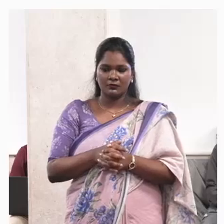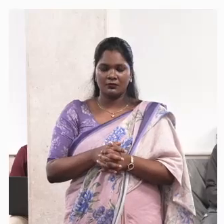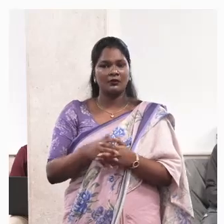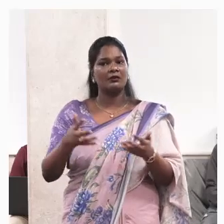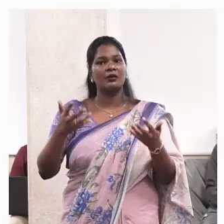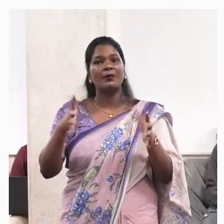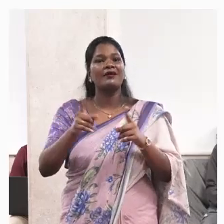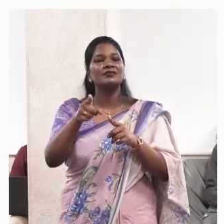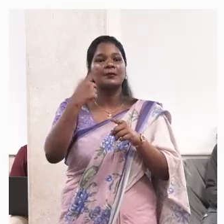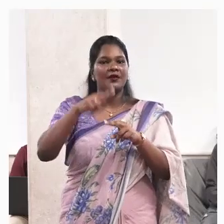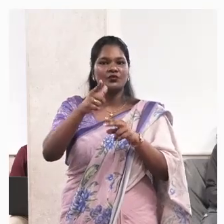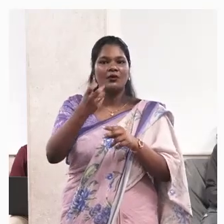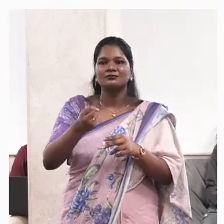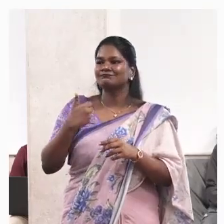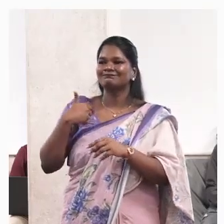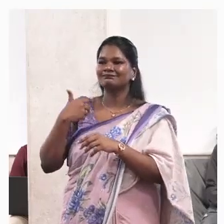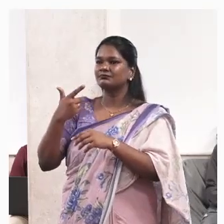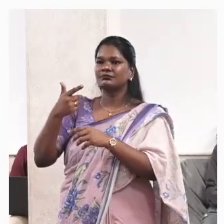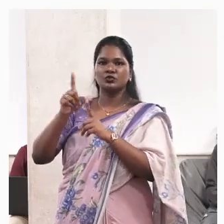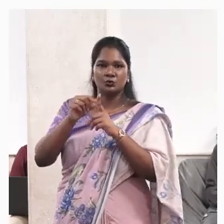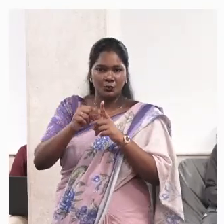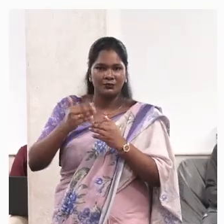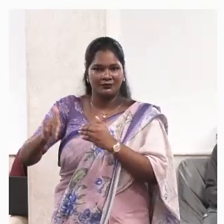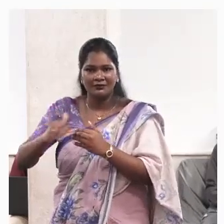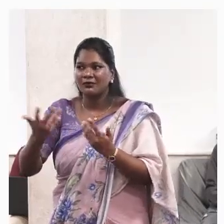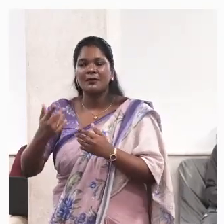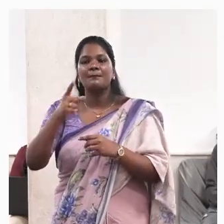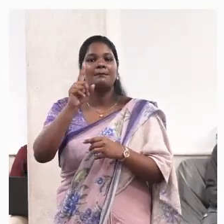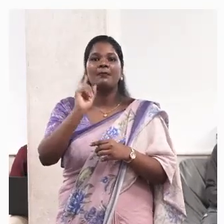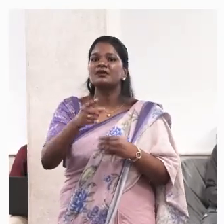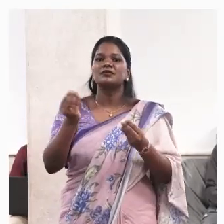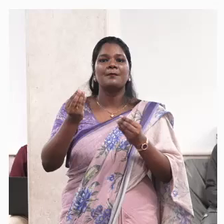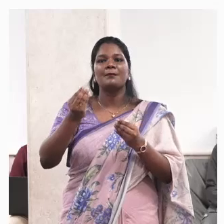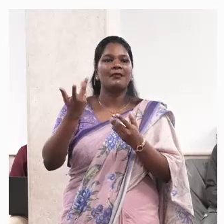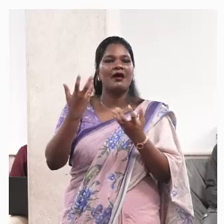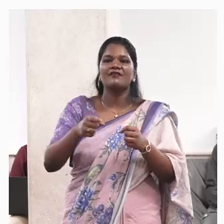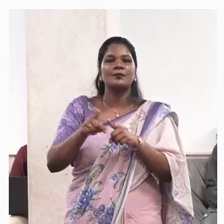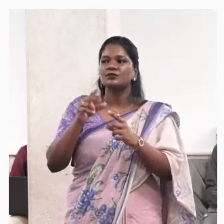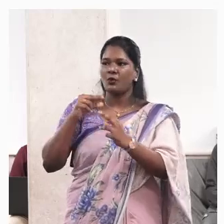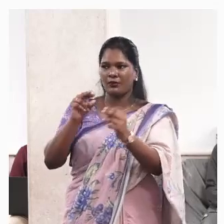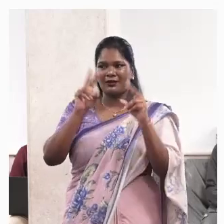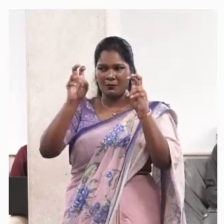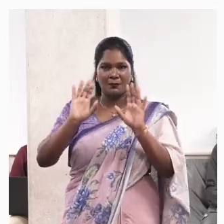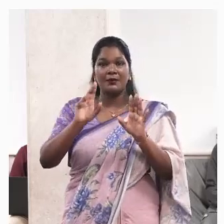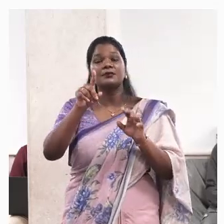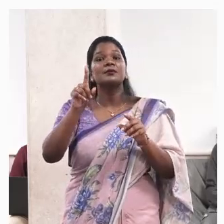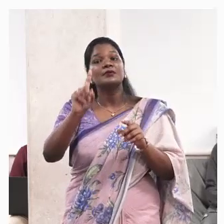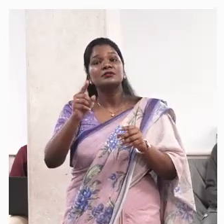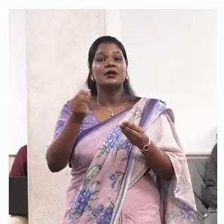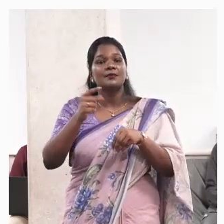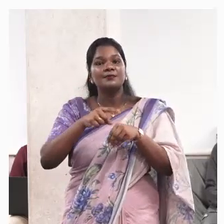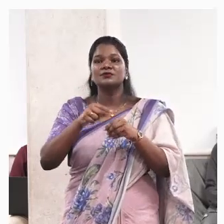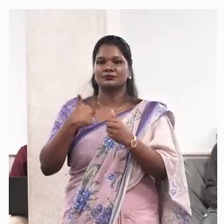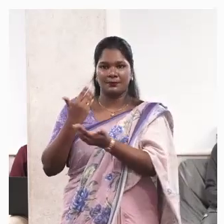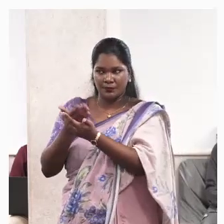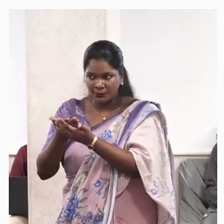whatever that you're referring to as resistance, perhaps not the sort of resistance that we're talking about. So it's not resistance about approach,